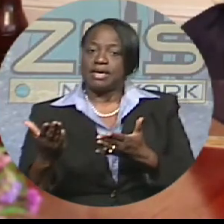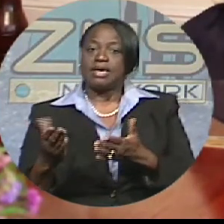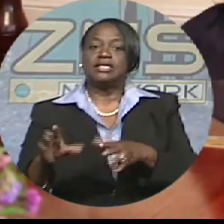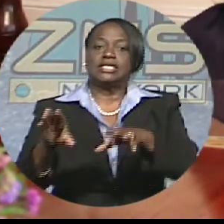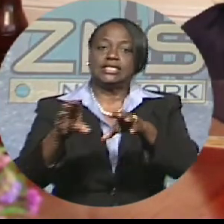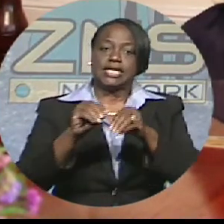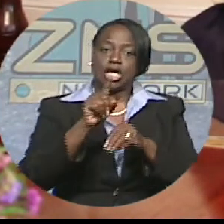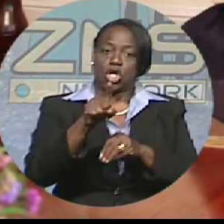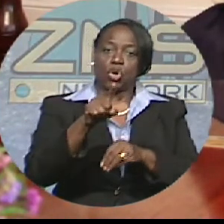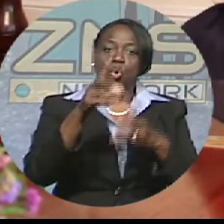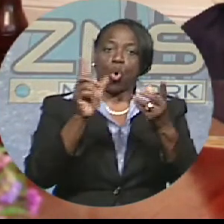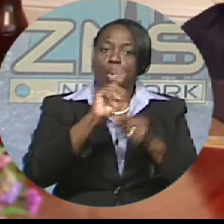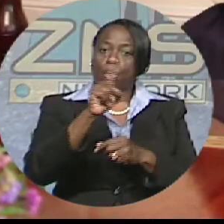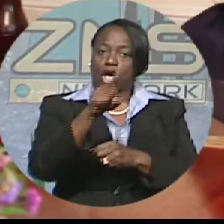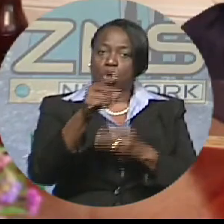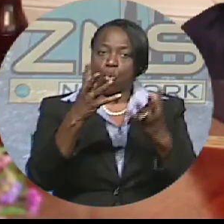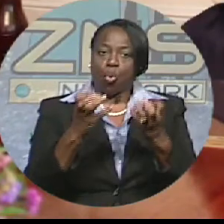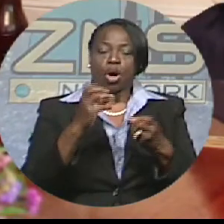go.